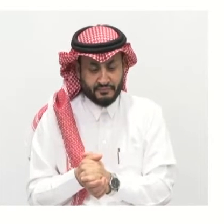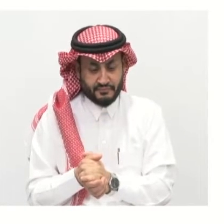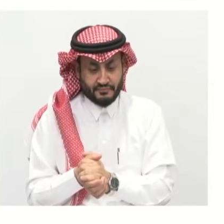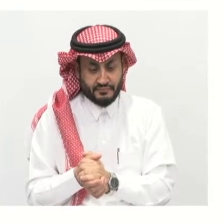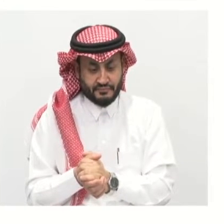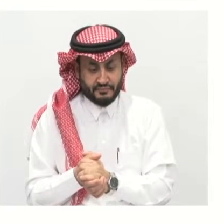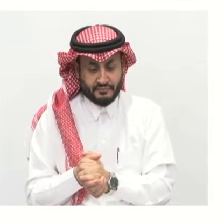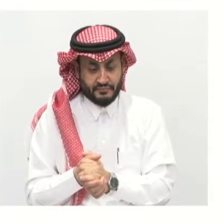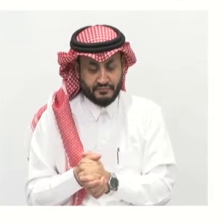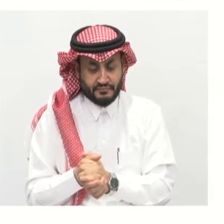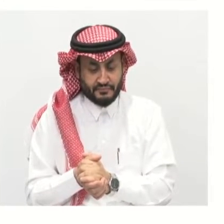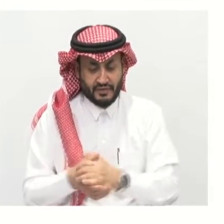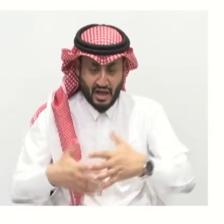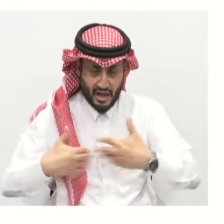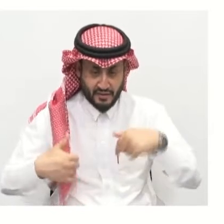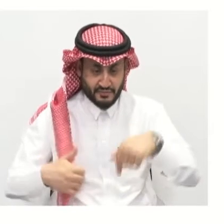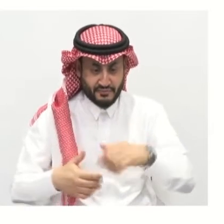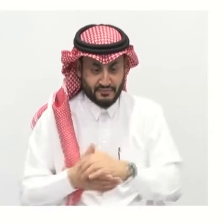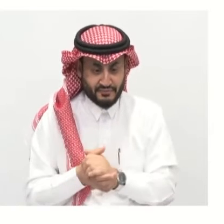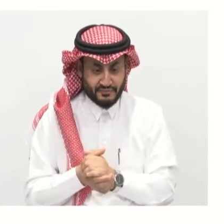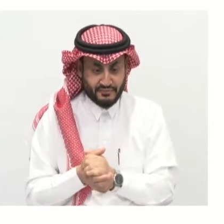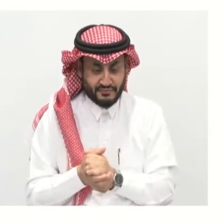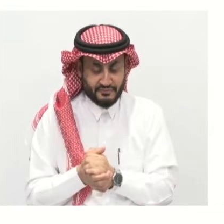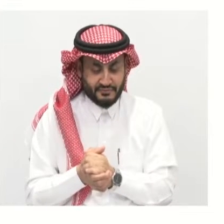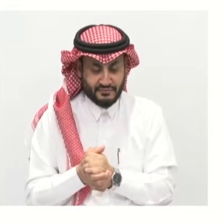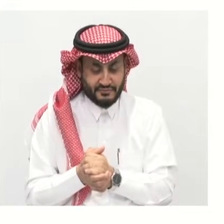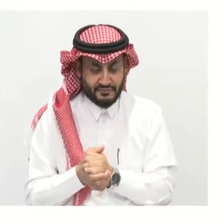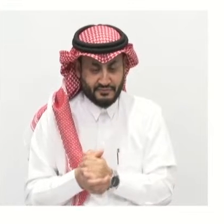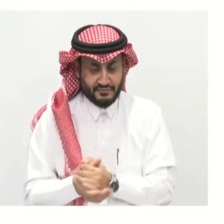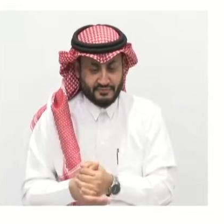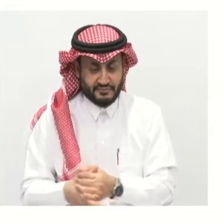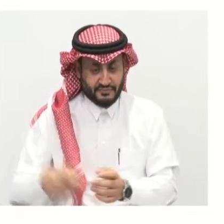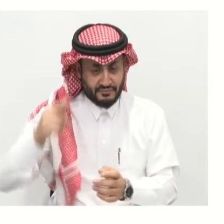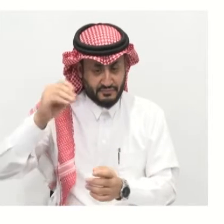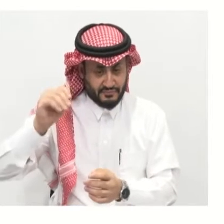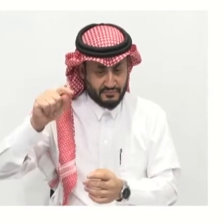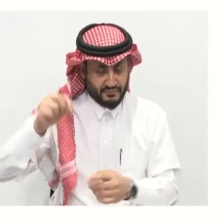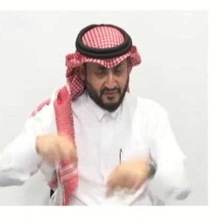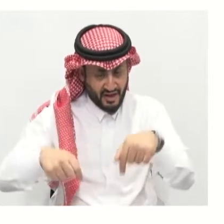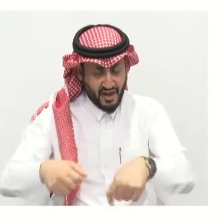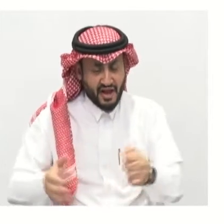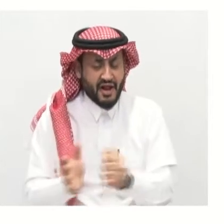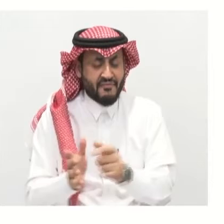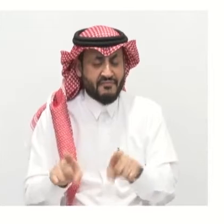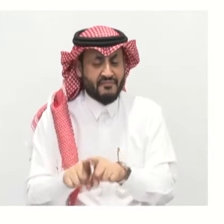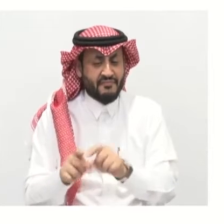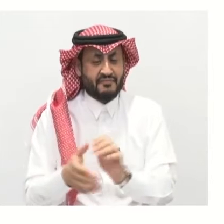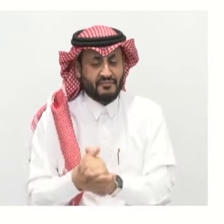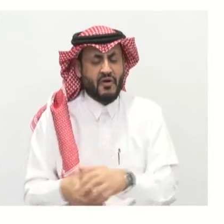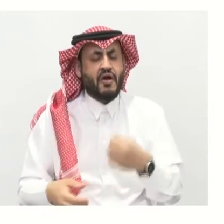I'm so happy today. My friend Pete is here for the day. We have